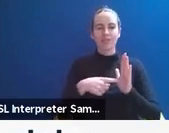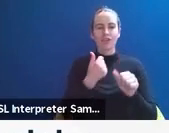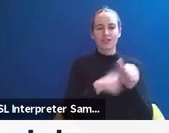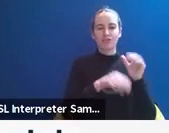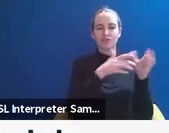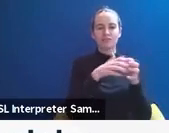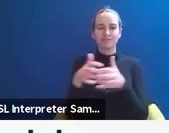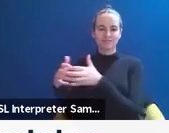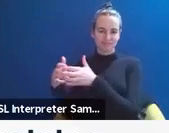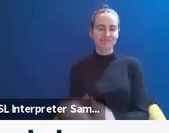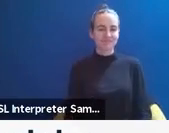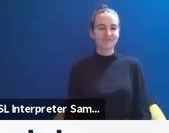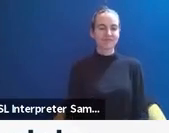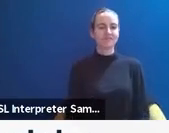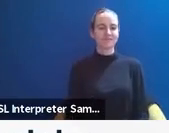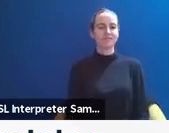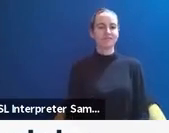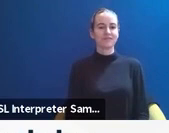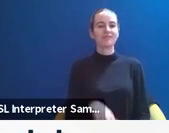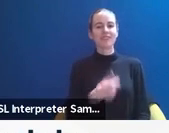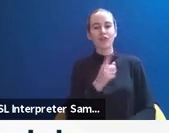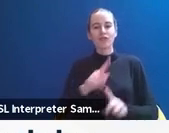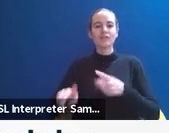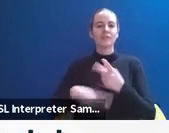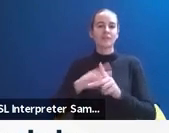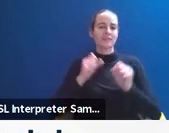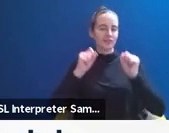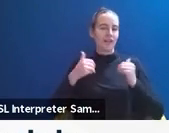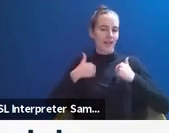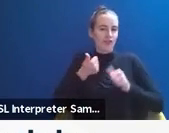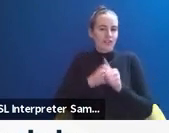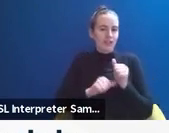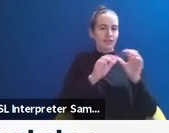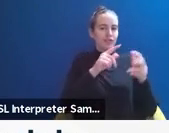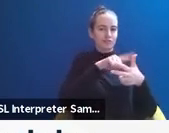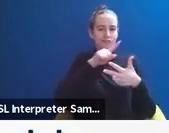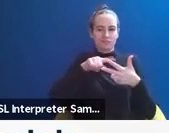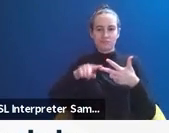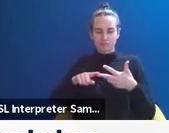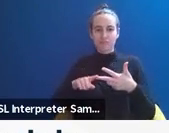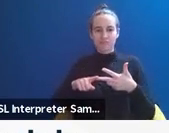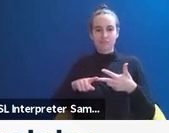categories. Several types of exercises exist for each category, with some being more advanced than